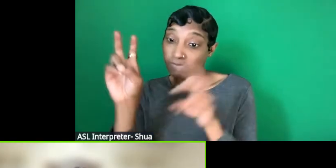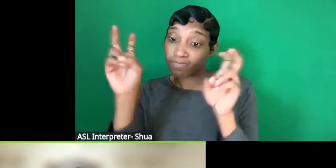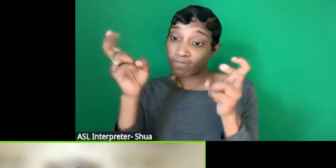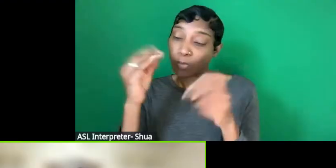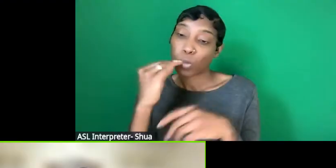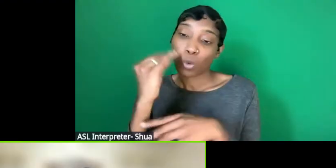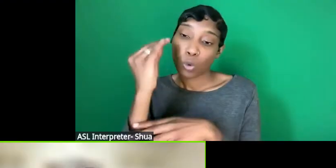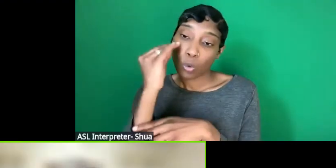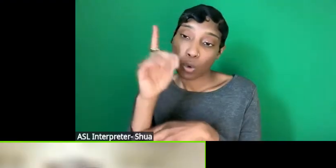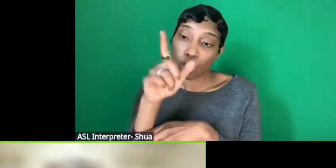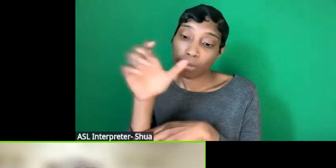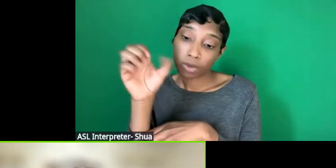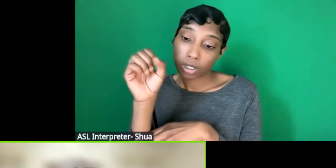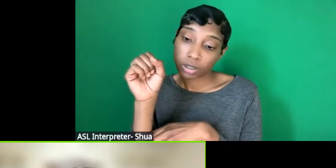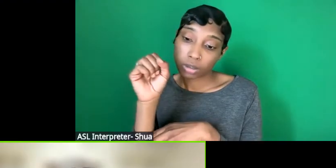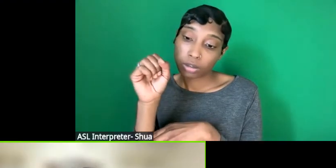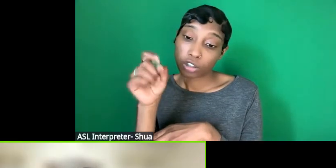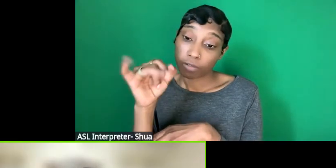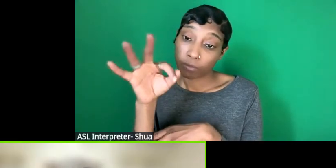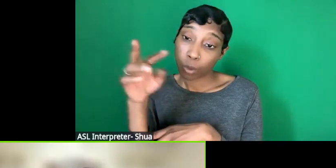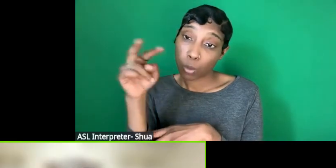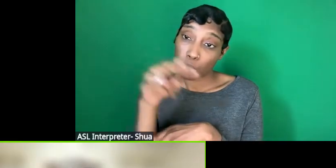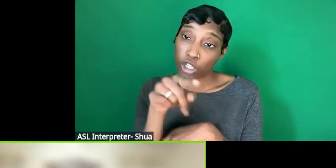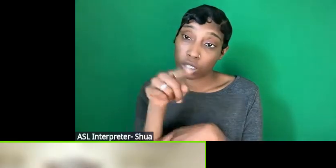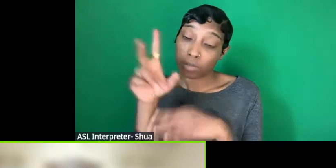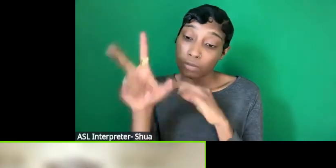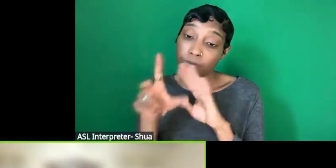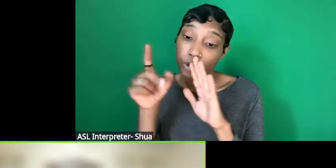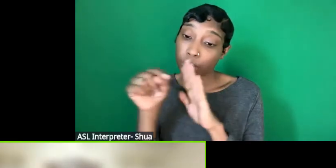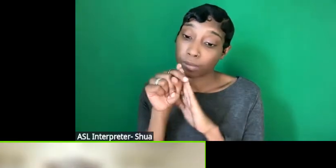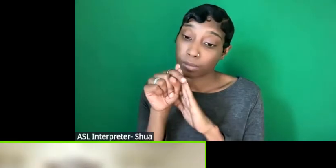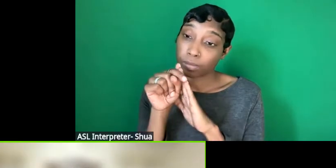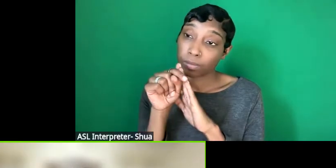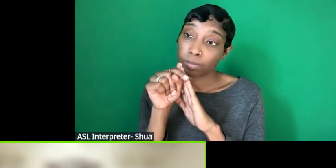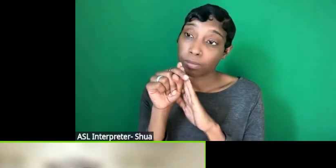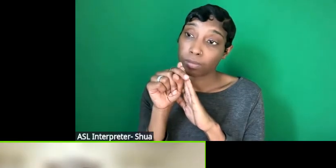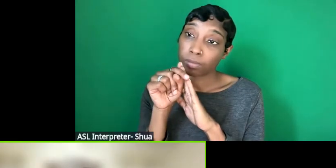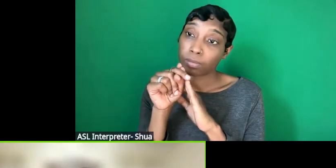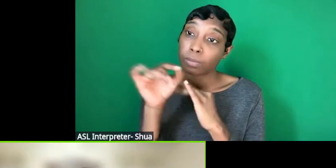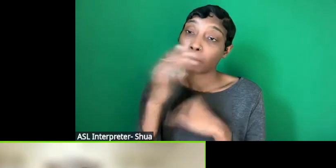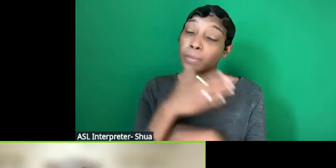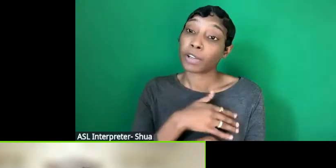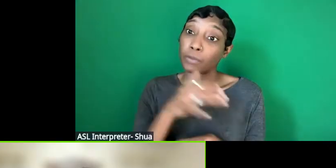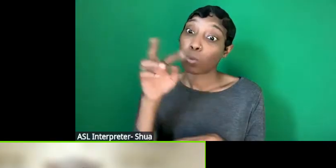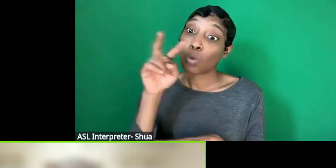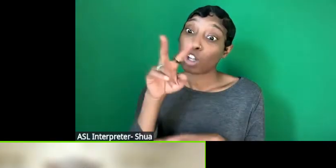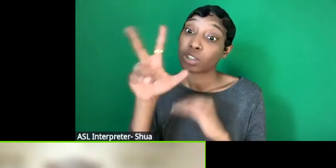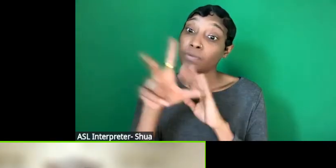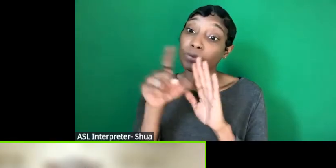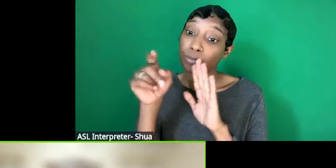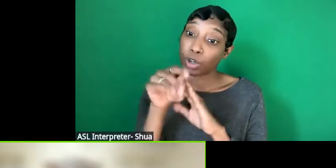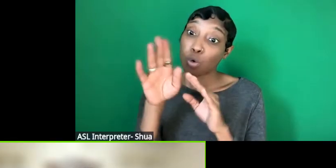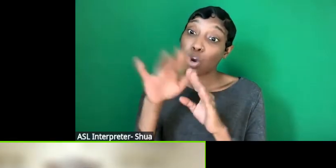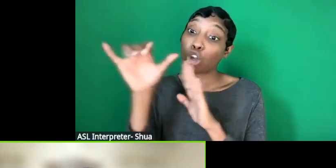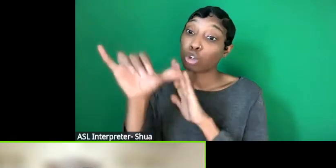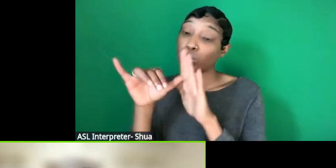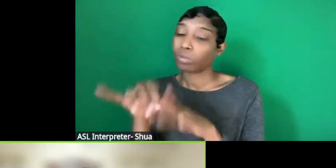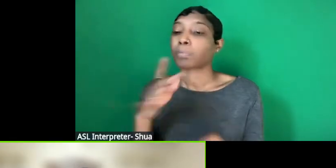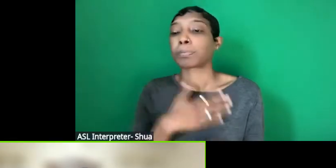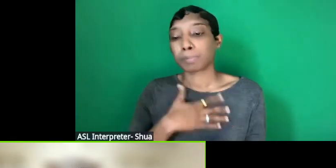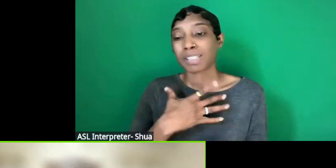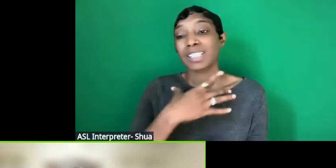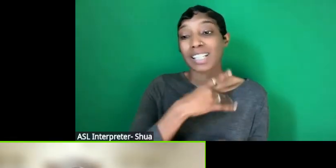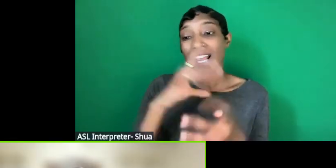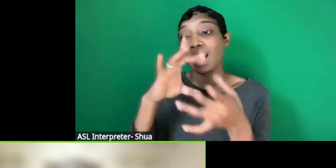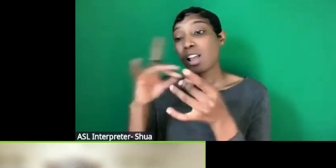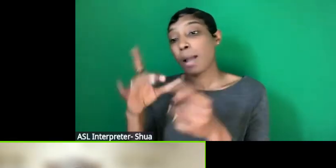If you are watching this video, please, if you are watching this video on YouTube, please be sure to like our video, comment on it,